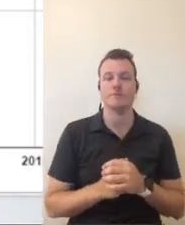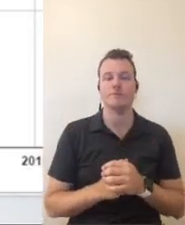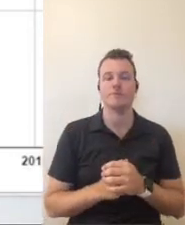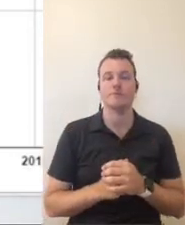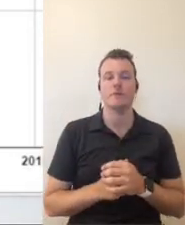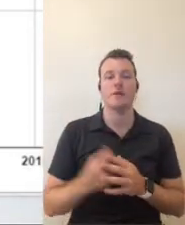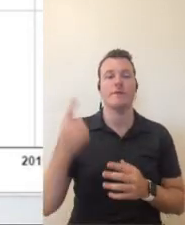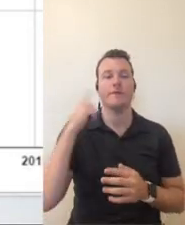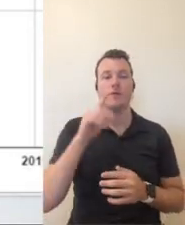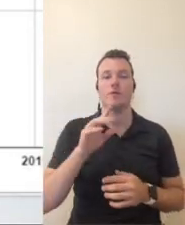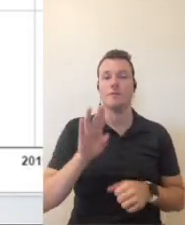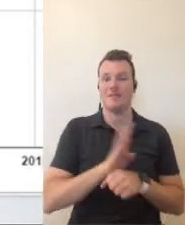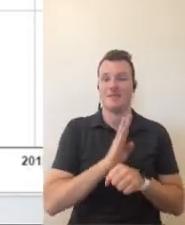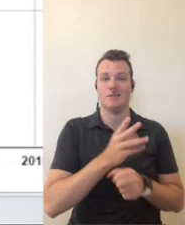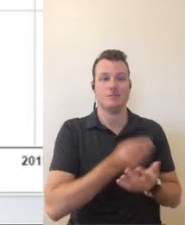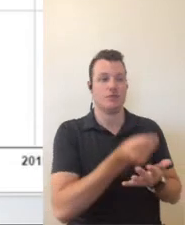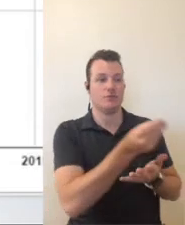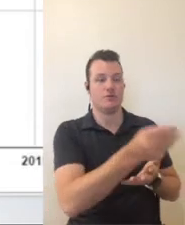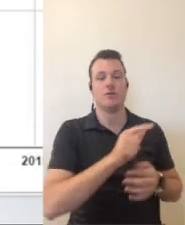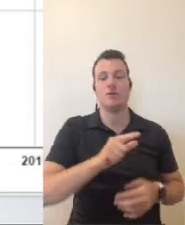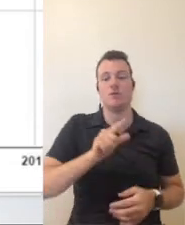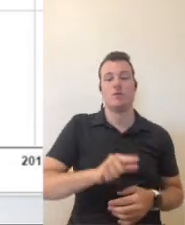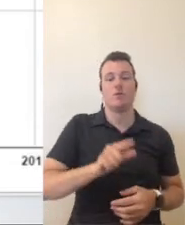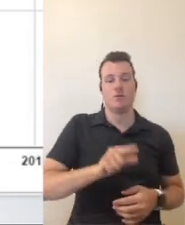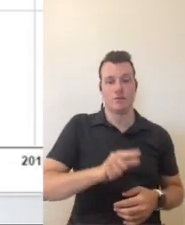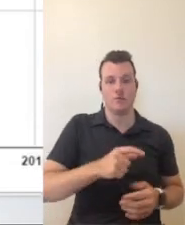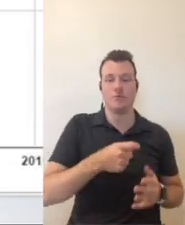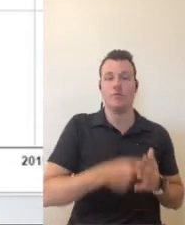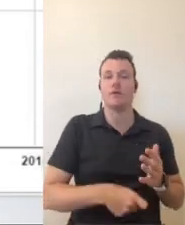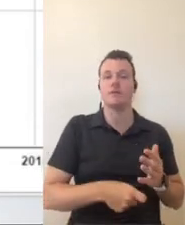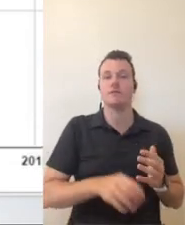prices, you'll notice that at low prices,